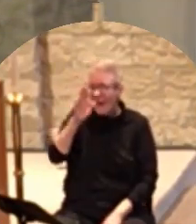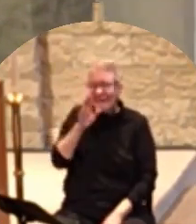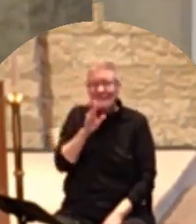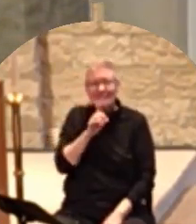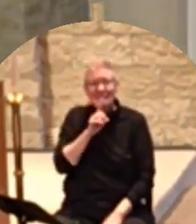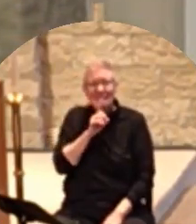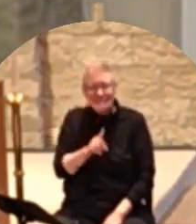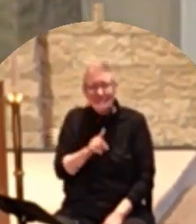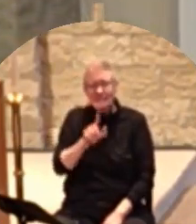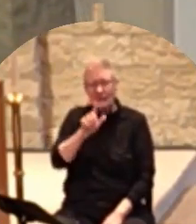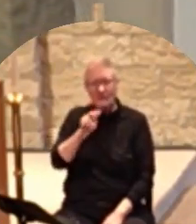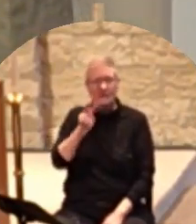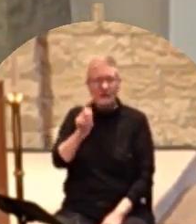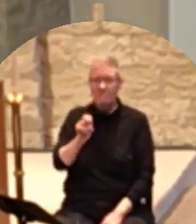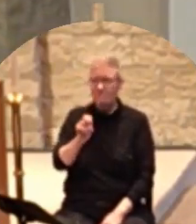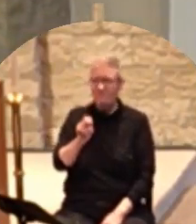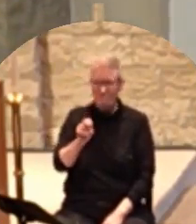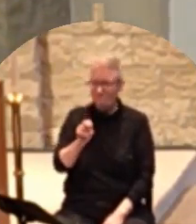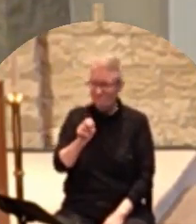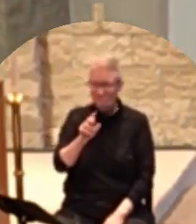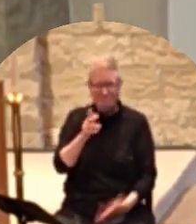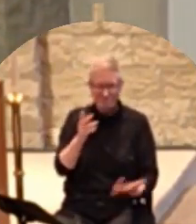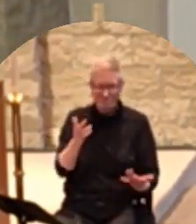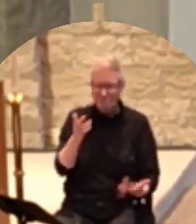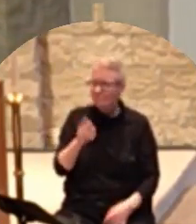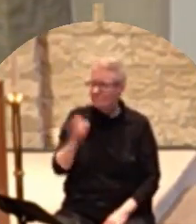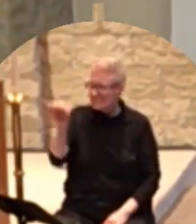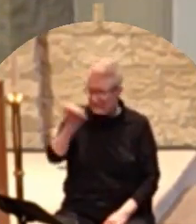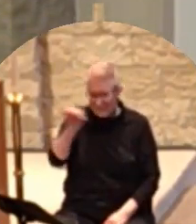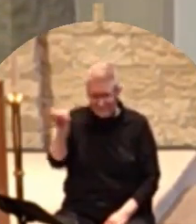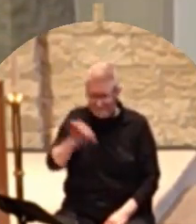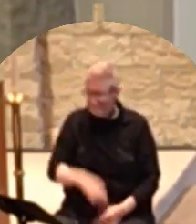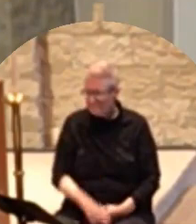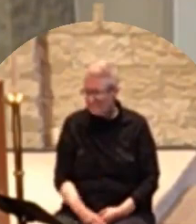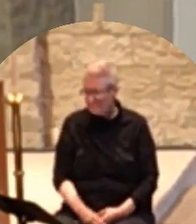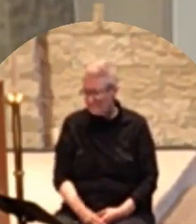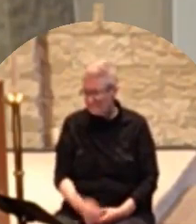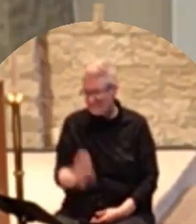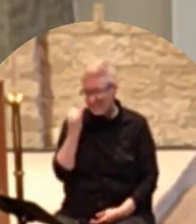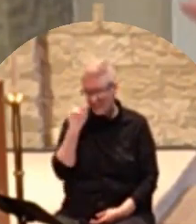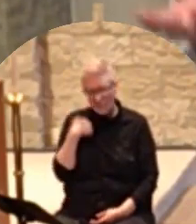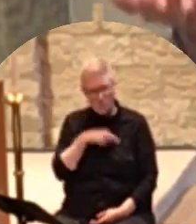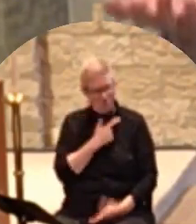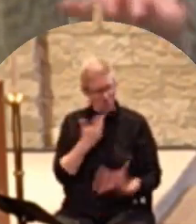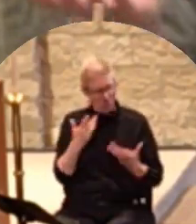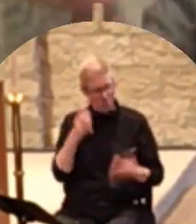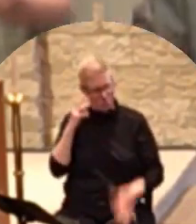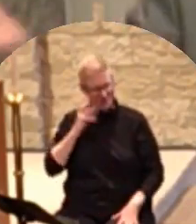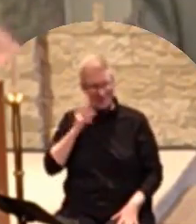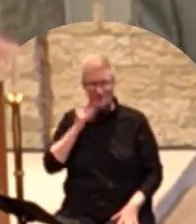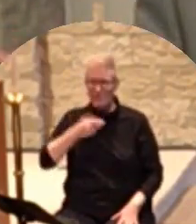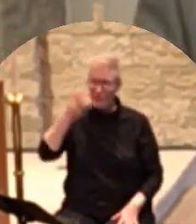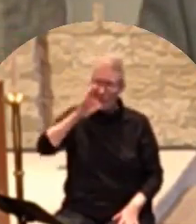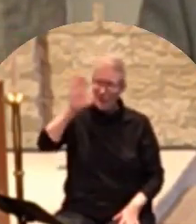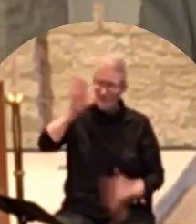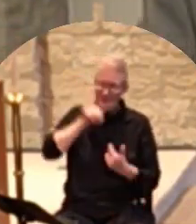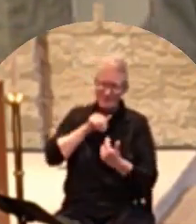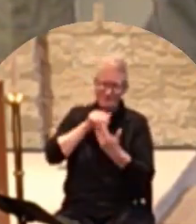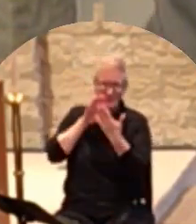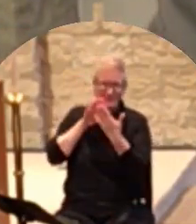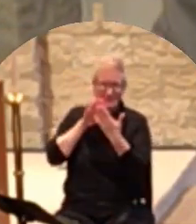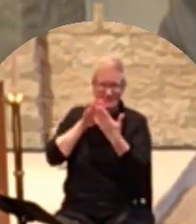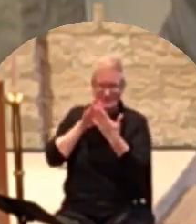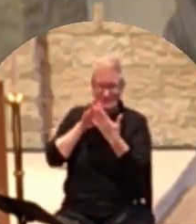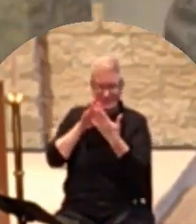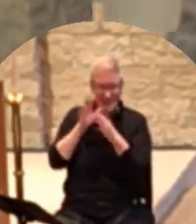And if we want to experience this divine presence of God, then we are here to love each other, to love